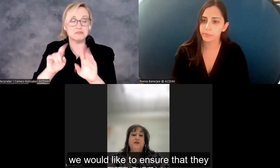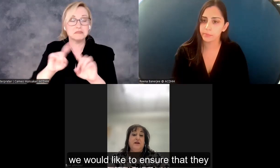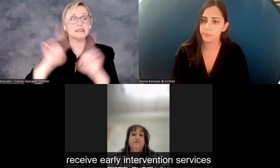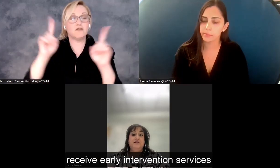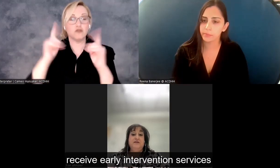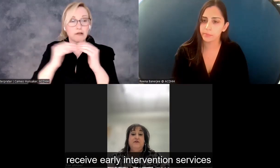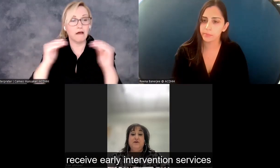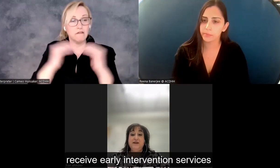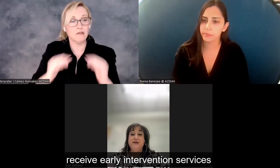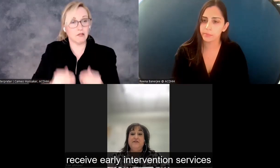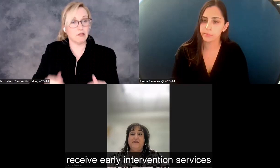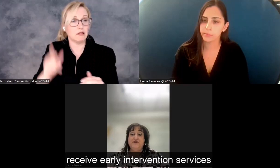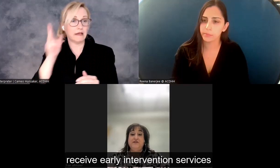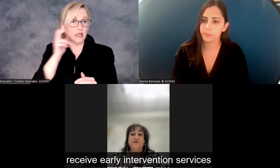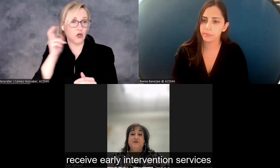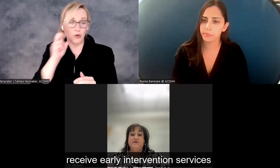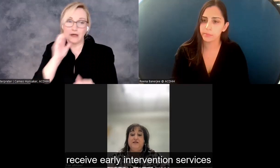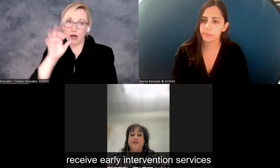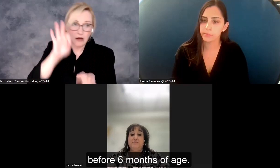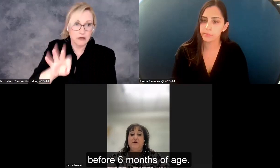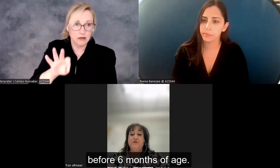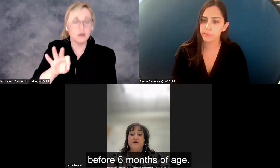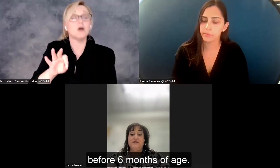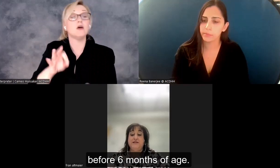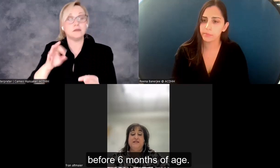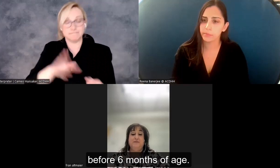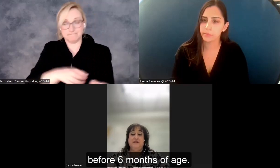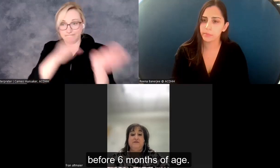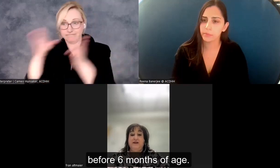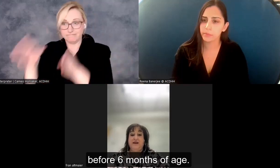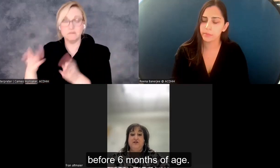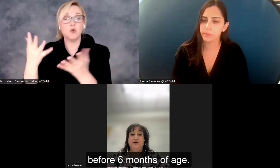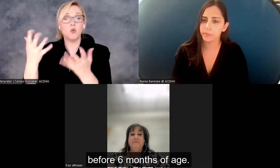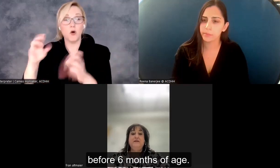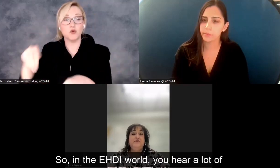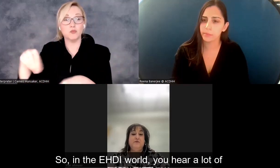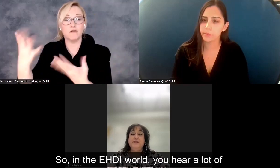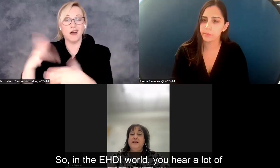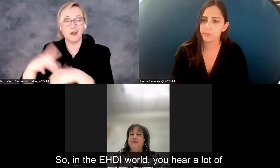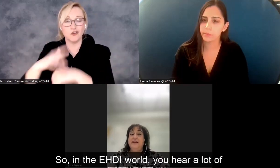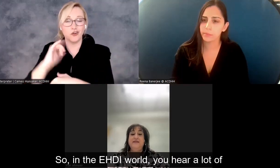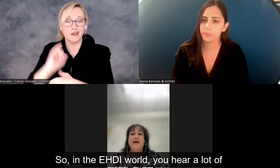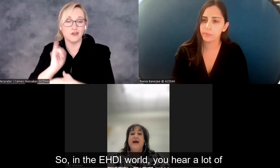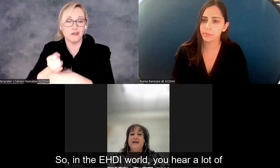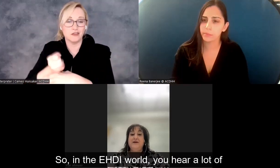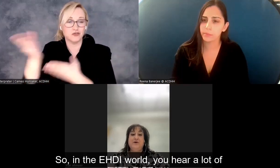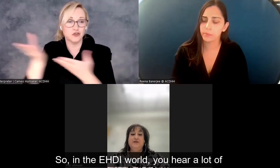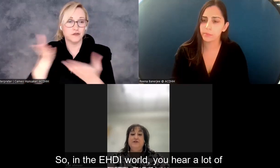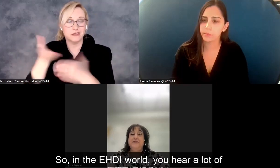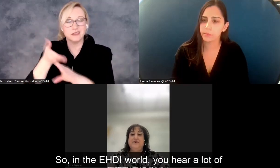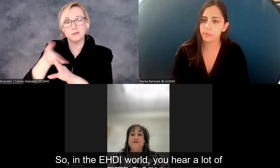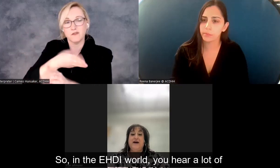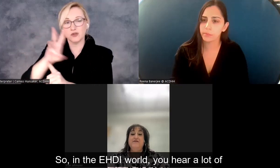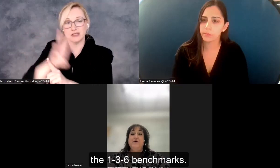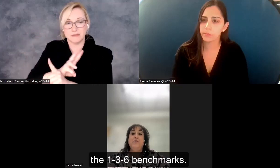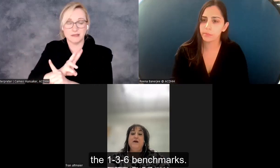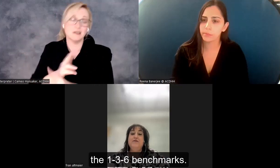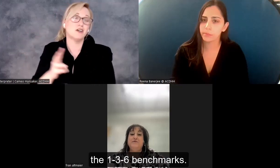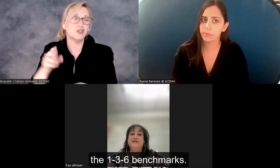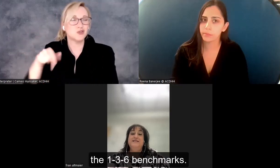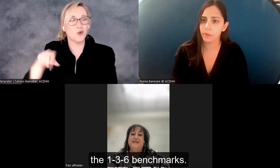ensure that they receive early intervention services before 6 months of age. So in the EHDI world, you hear a lot